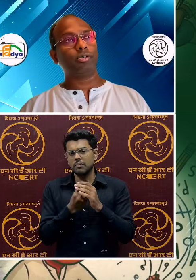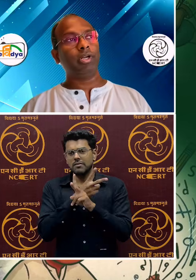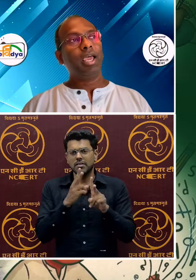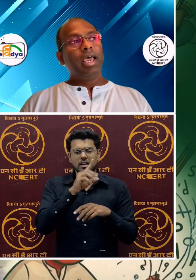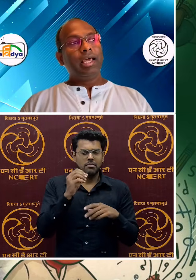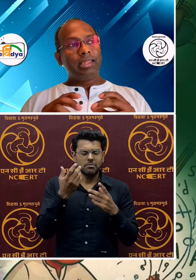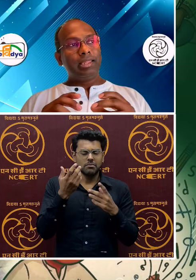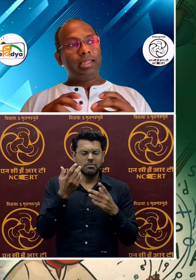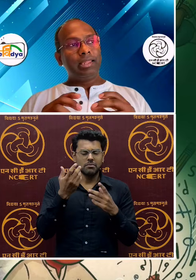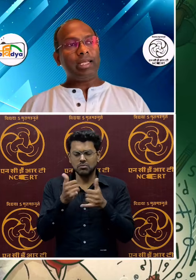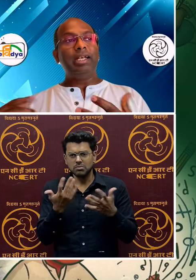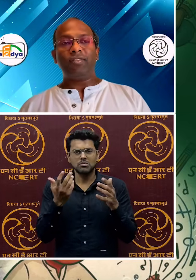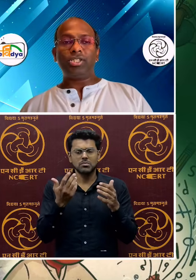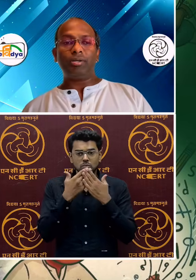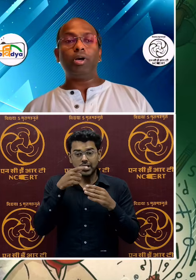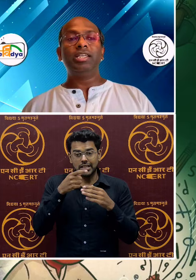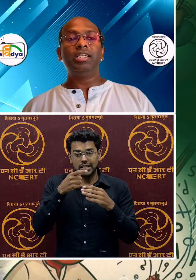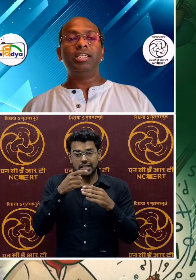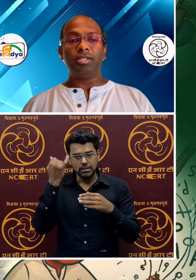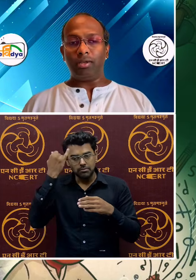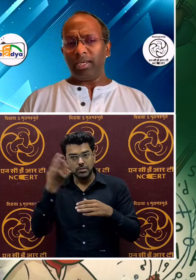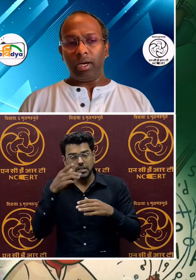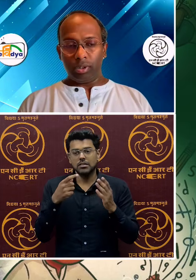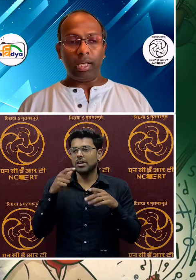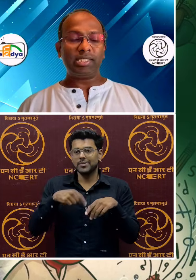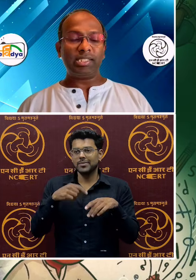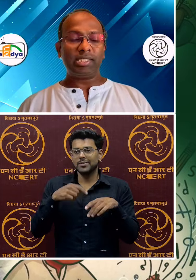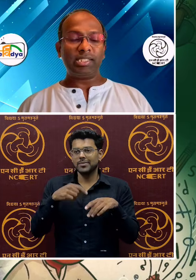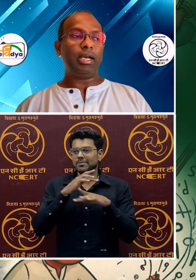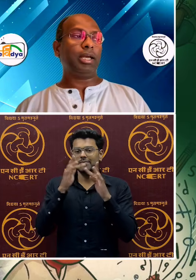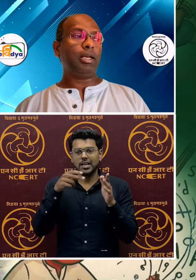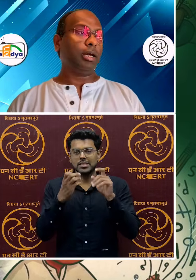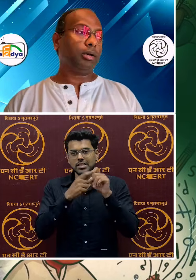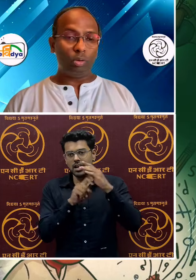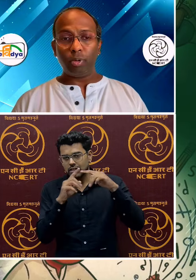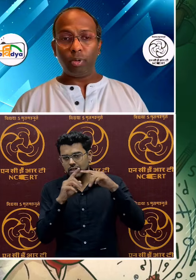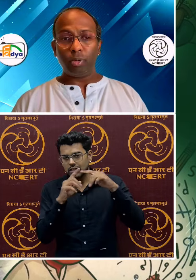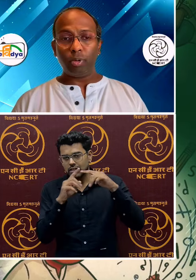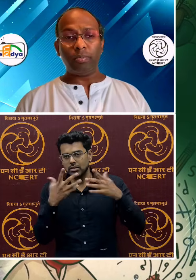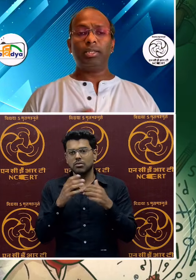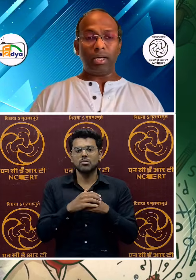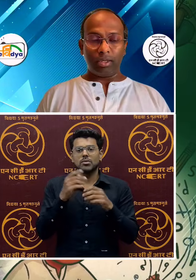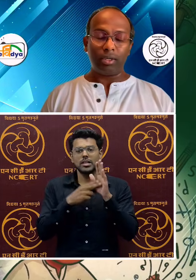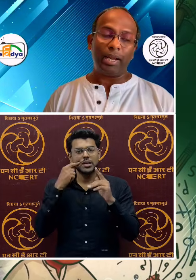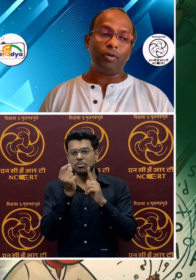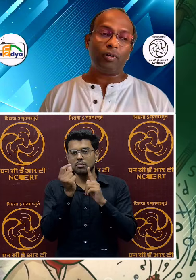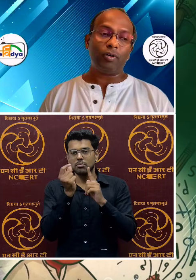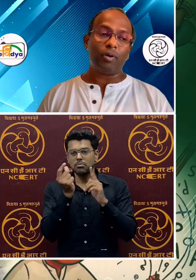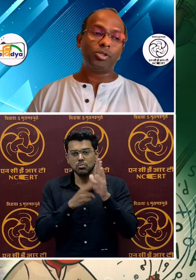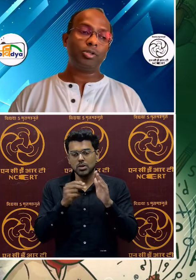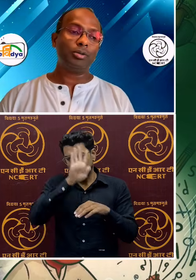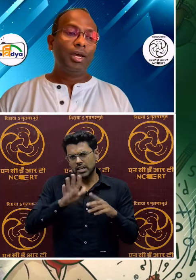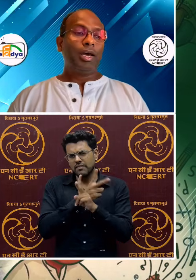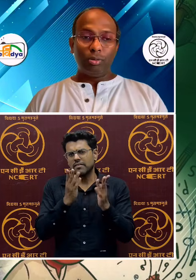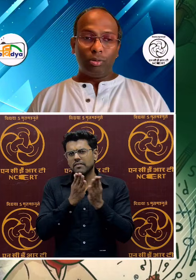schools today. That intervention more digital, like now in NCERT and through Nipun Bharat and other